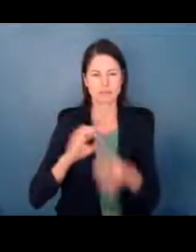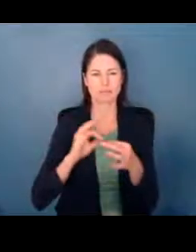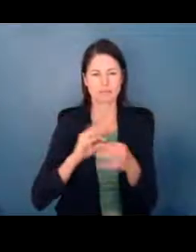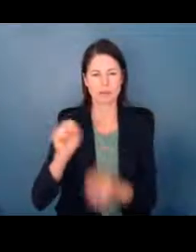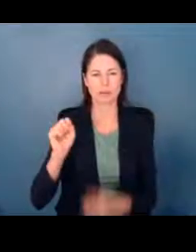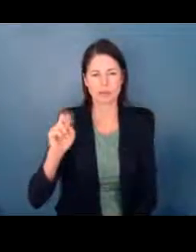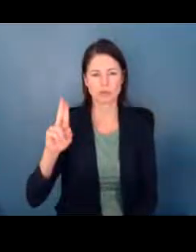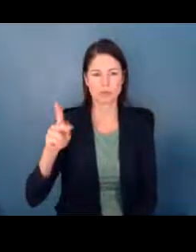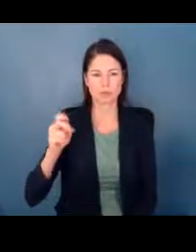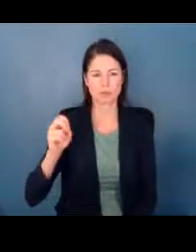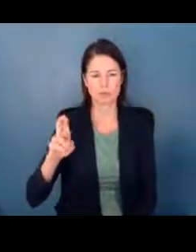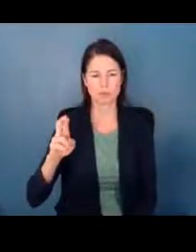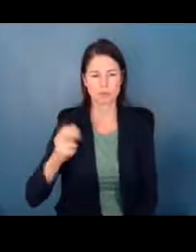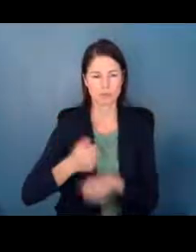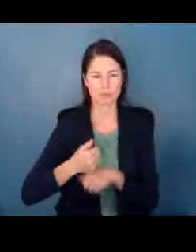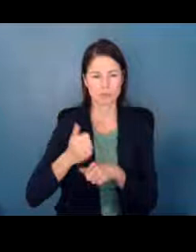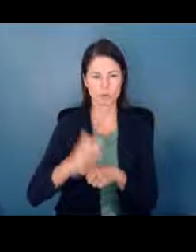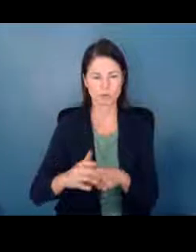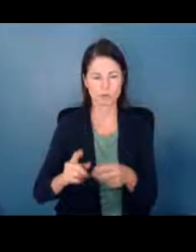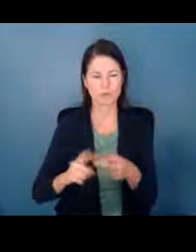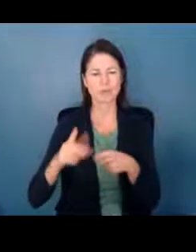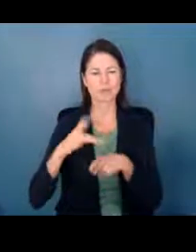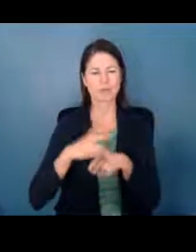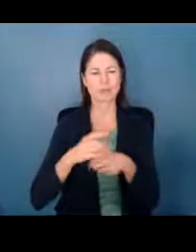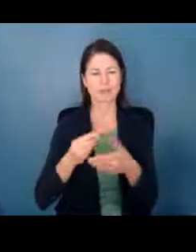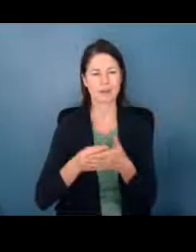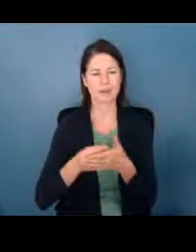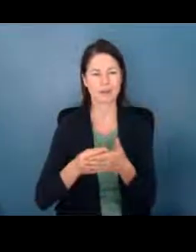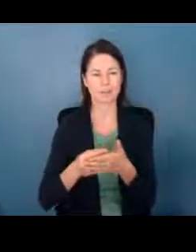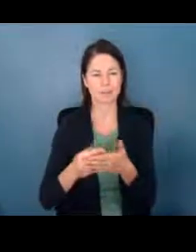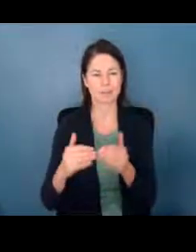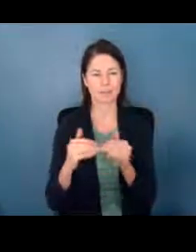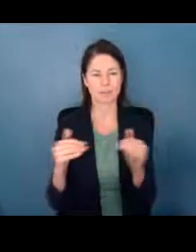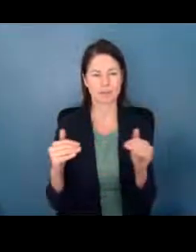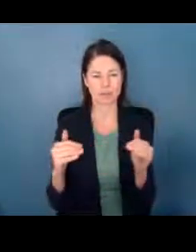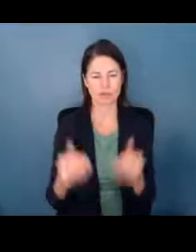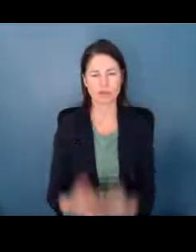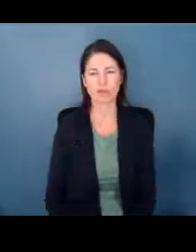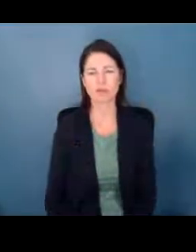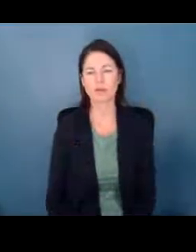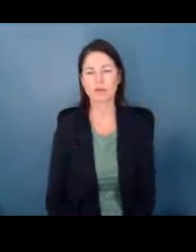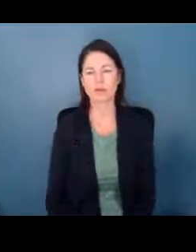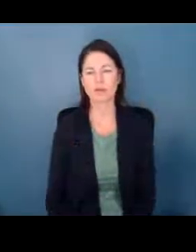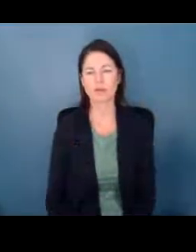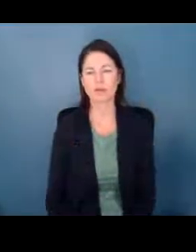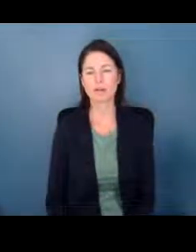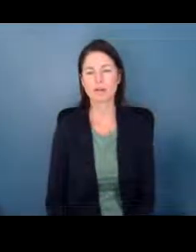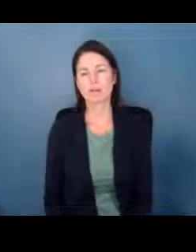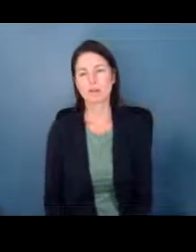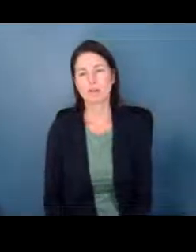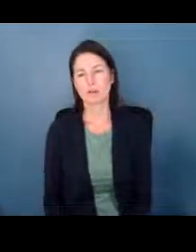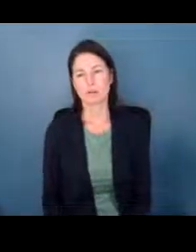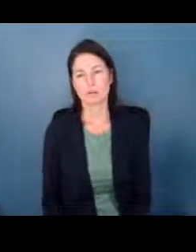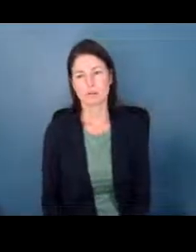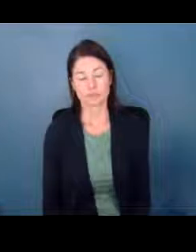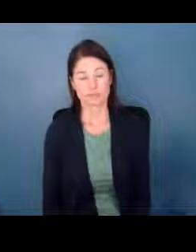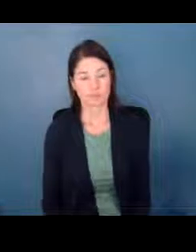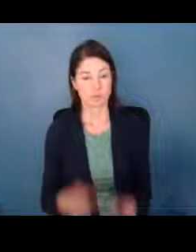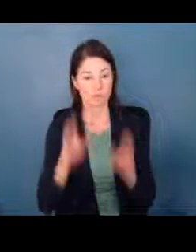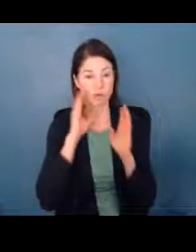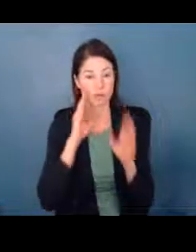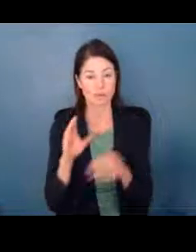But you also touched on income levels, and I'm just curious, when we look at that, would it look at like different tax rates based on